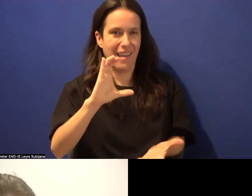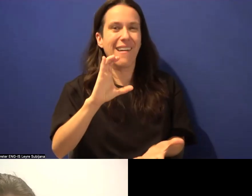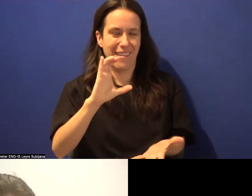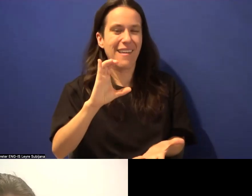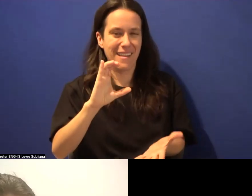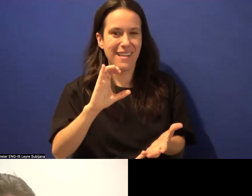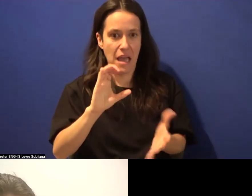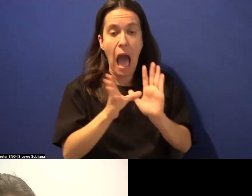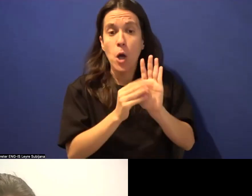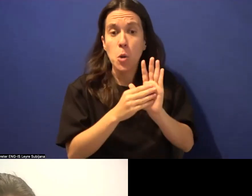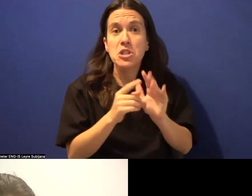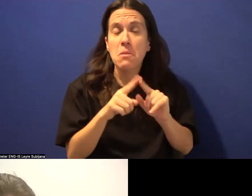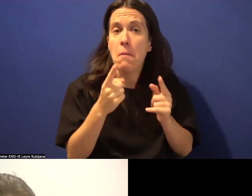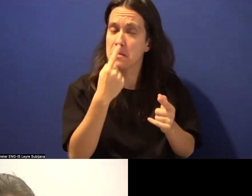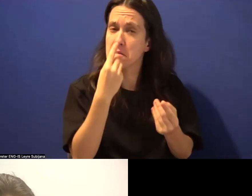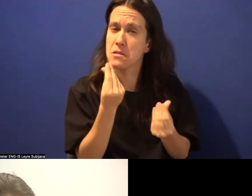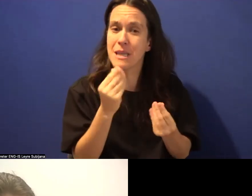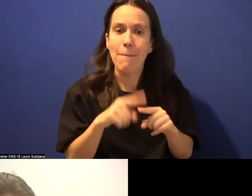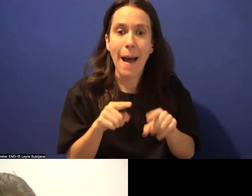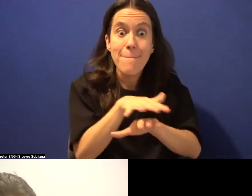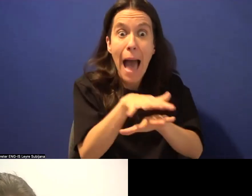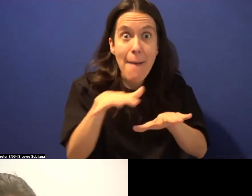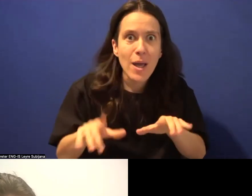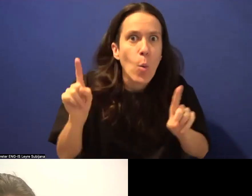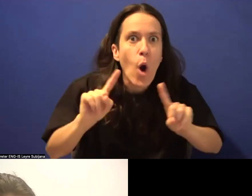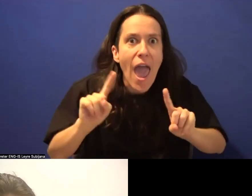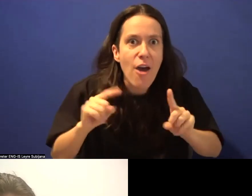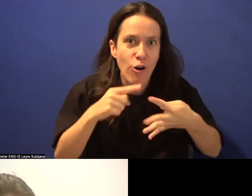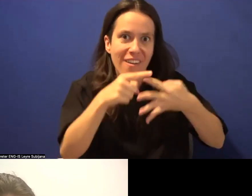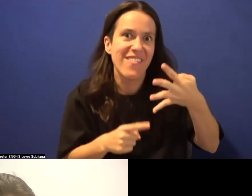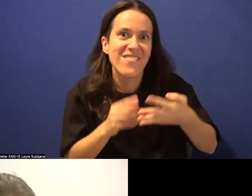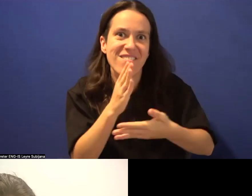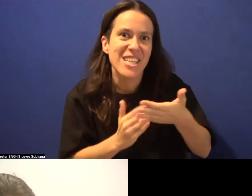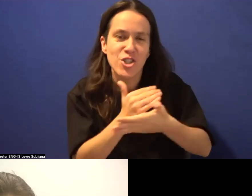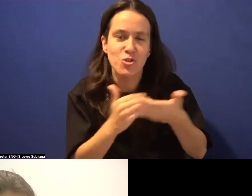if there's, but it wouldn't tell you what the mappings are. But it's interesting.